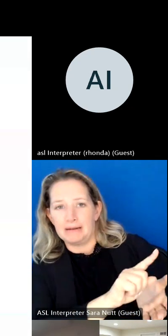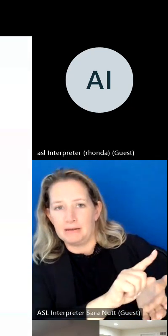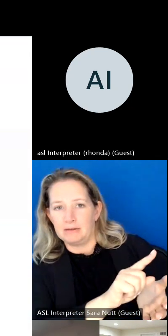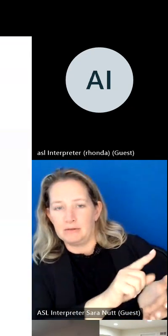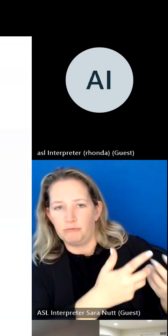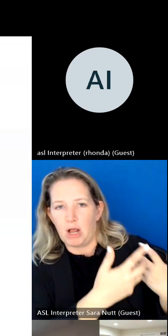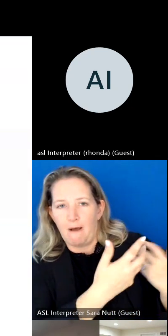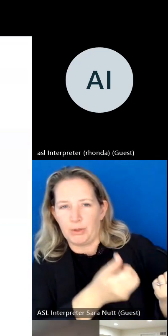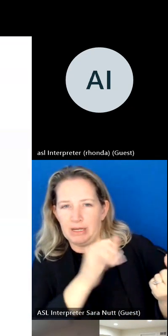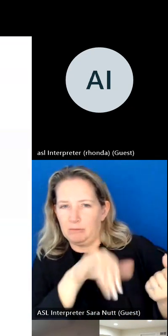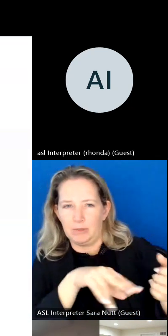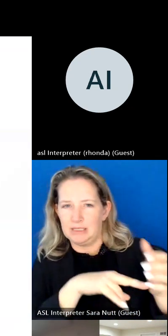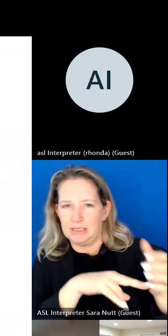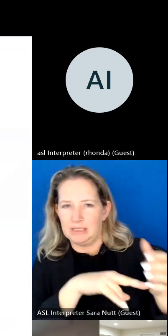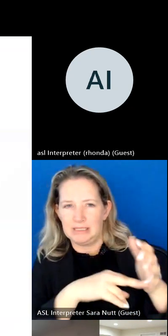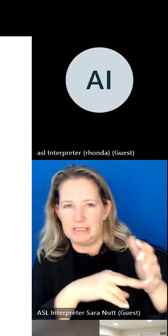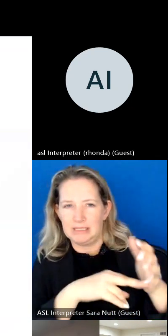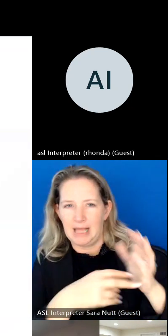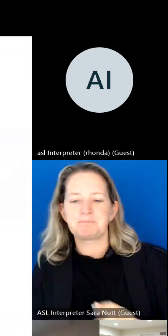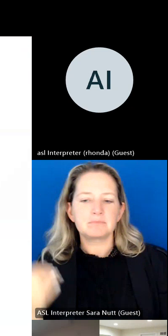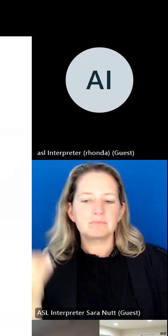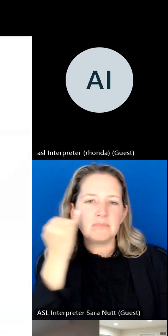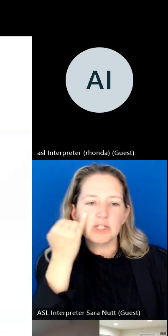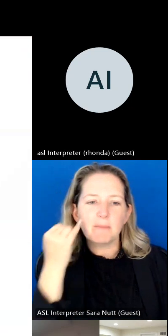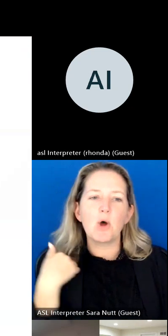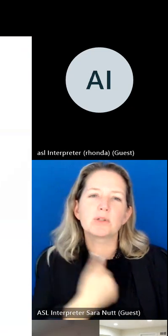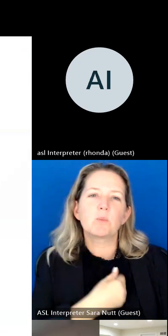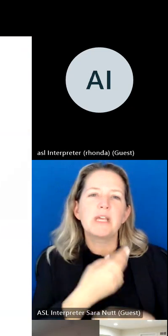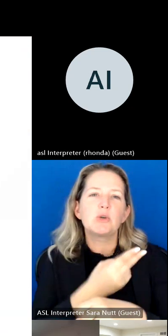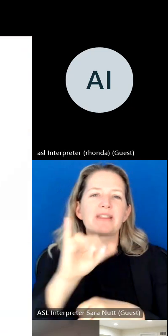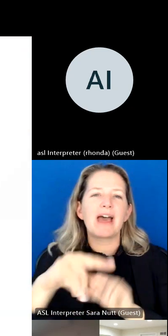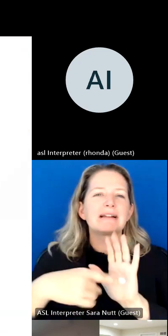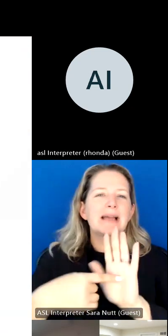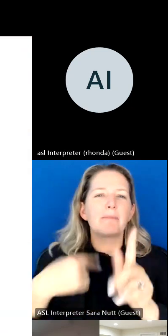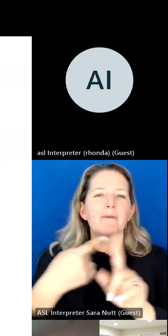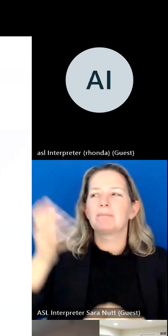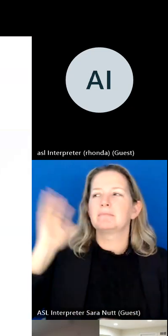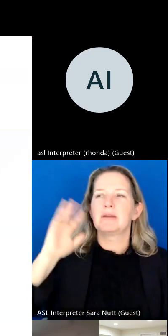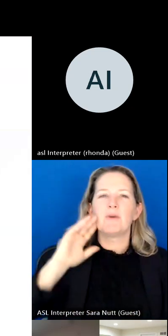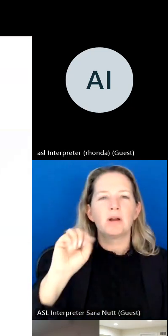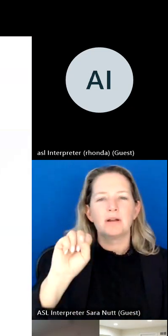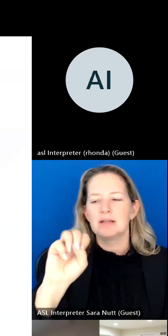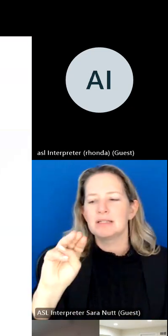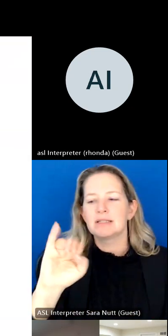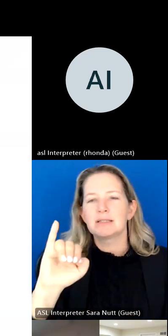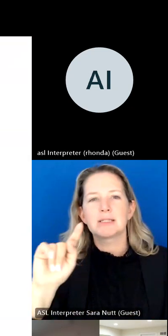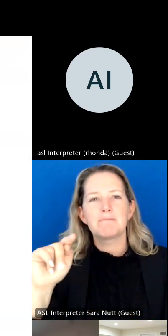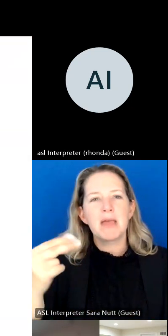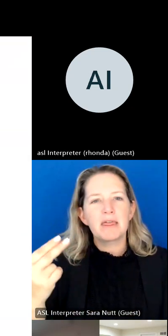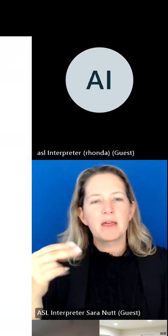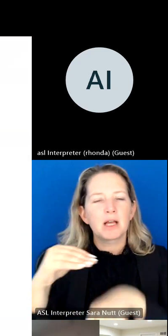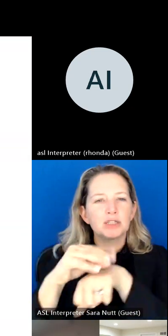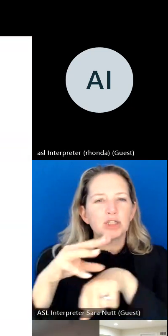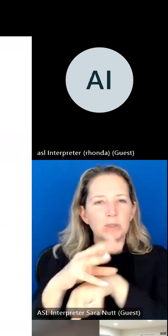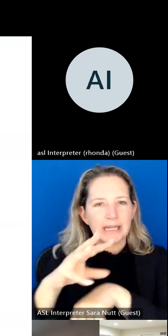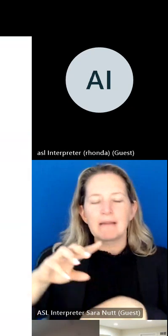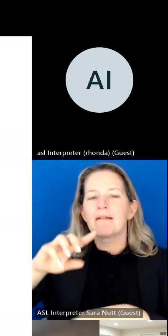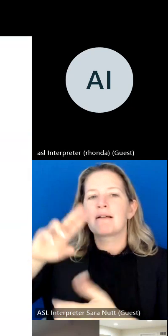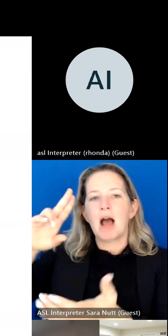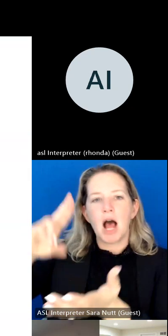So let's say, go back to our Smith Consulting contract. Let's say that you obligate